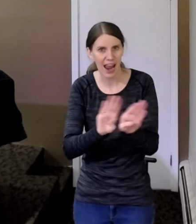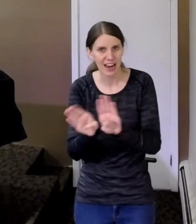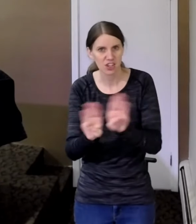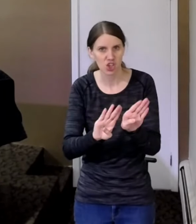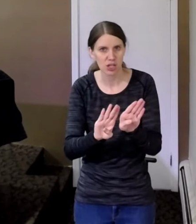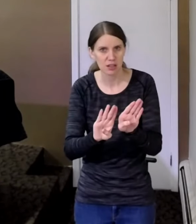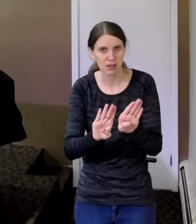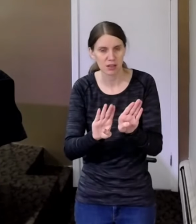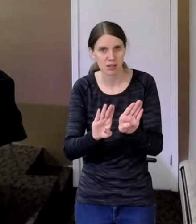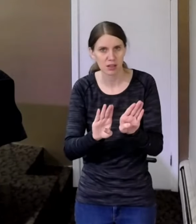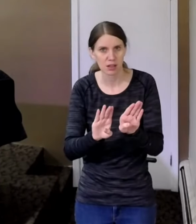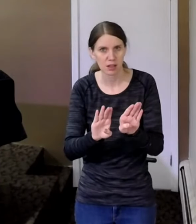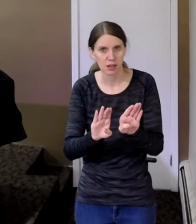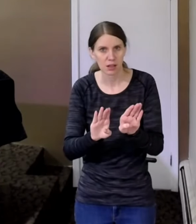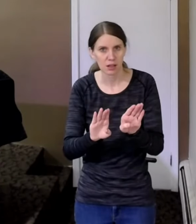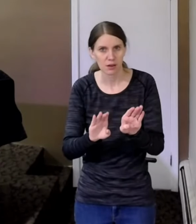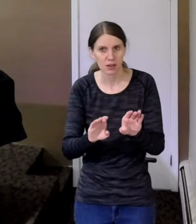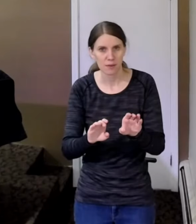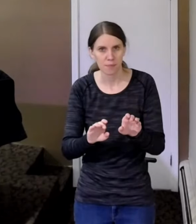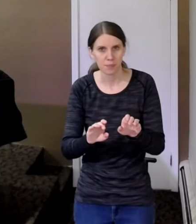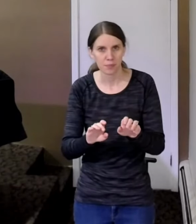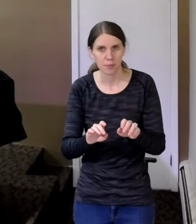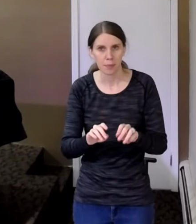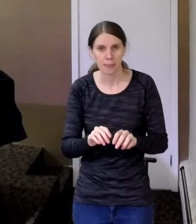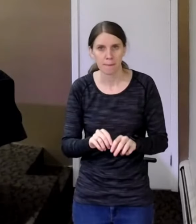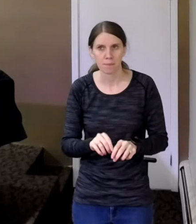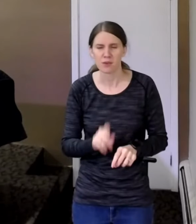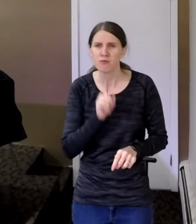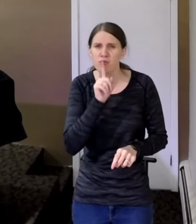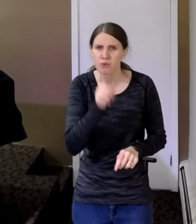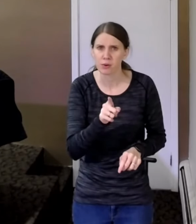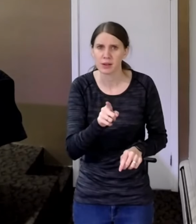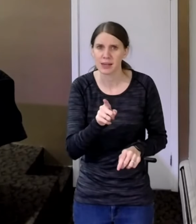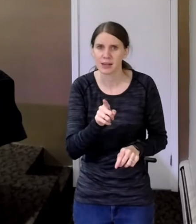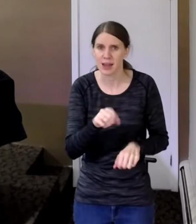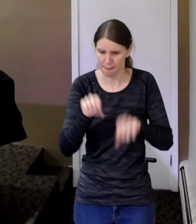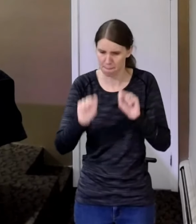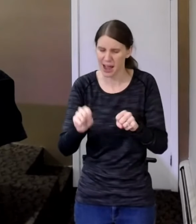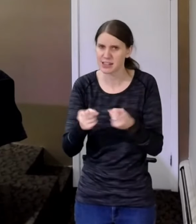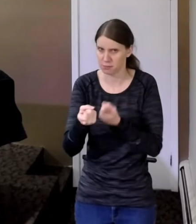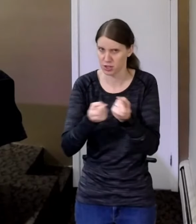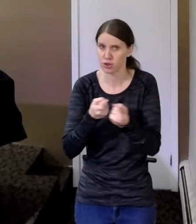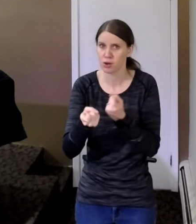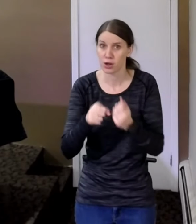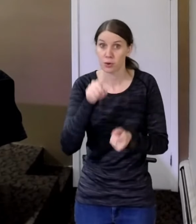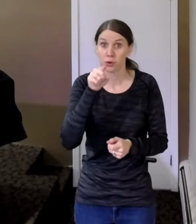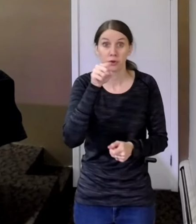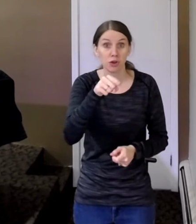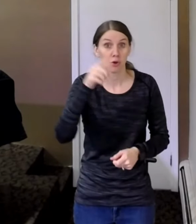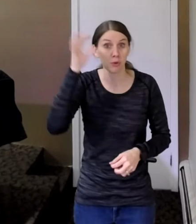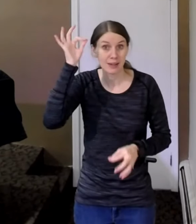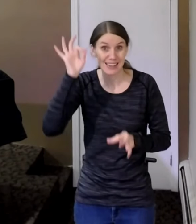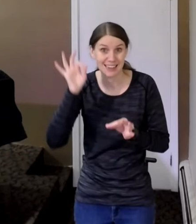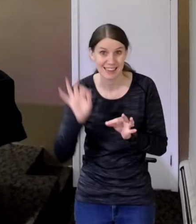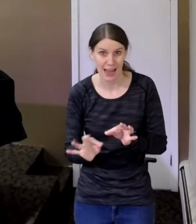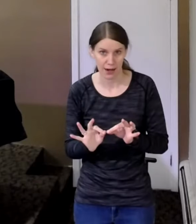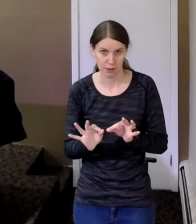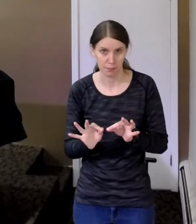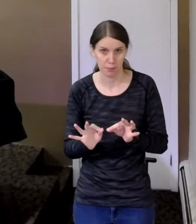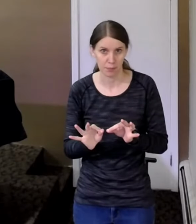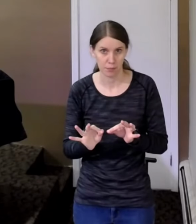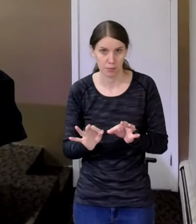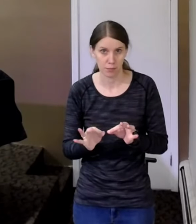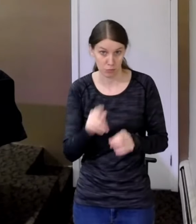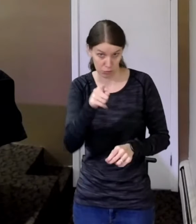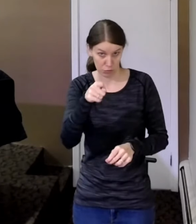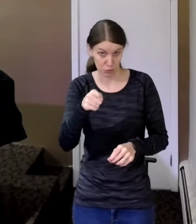take are absolutely controllable. You decide whether you want to